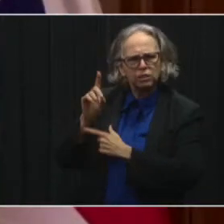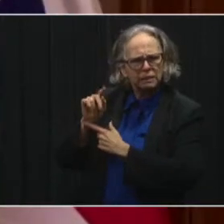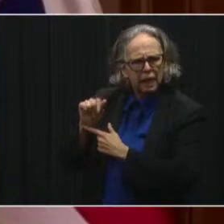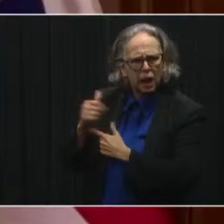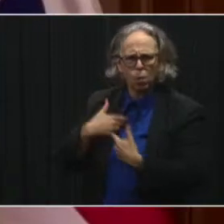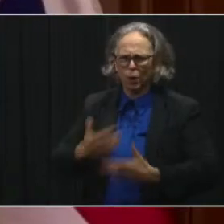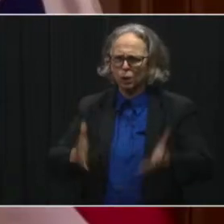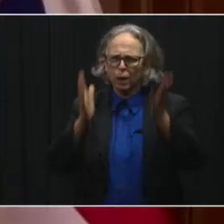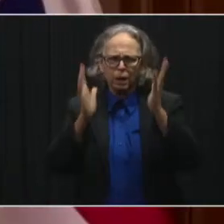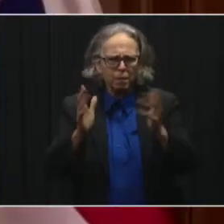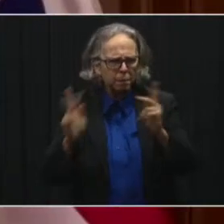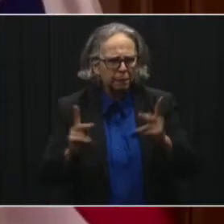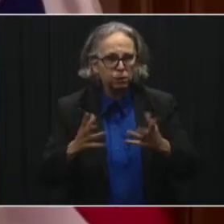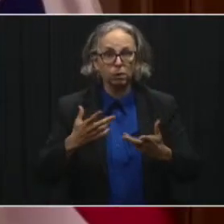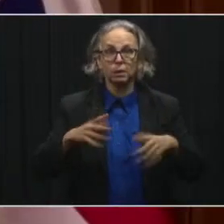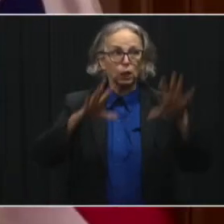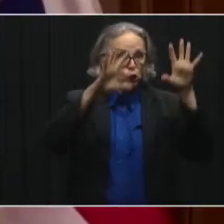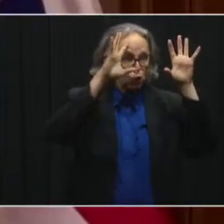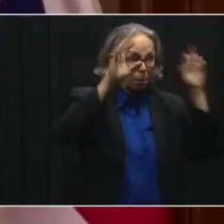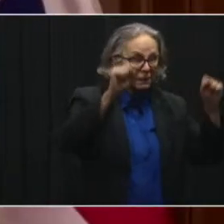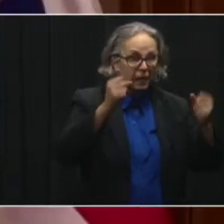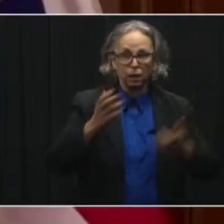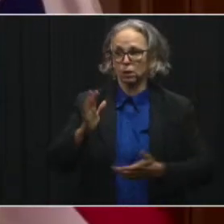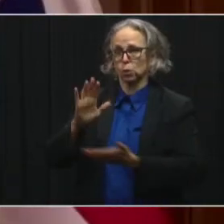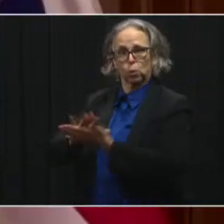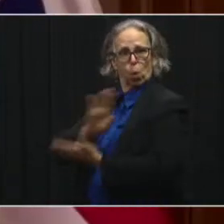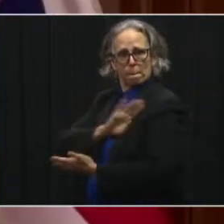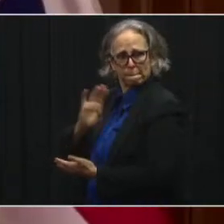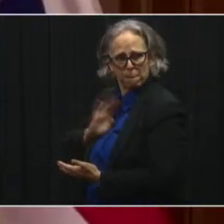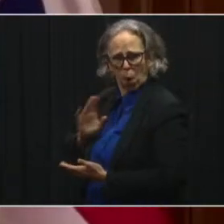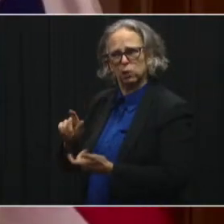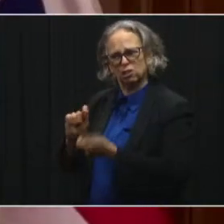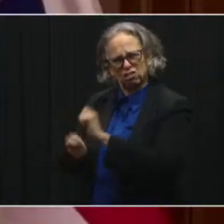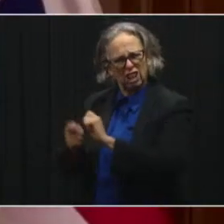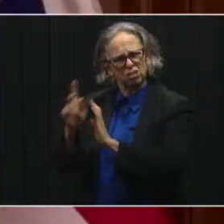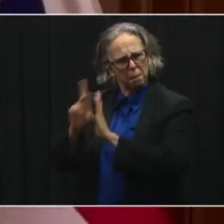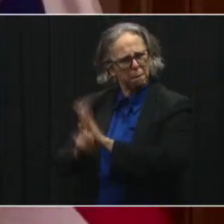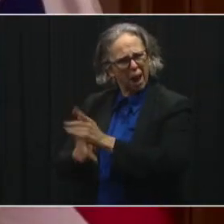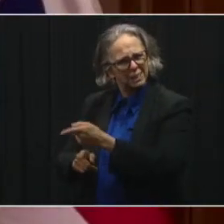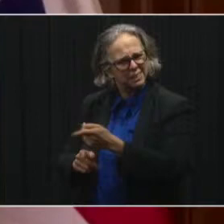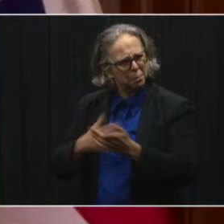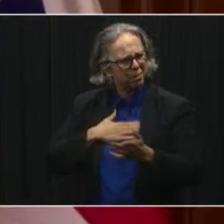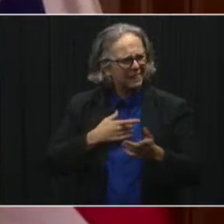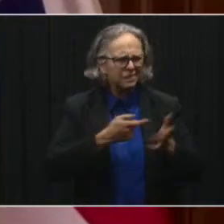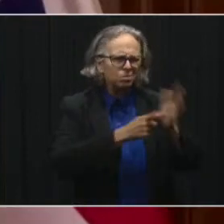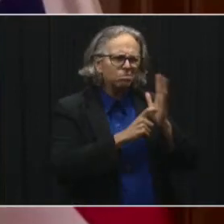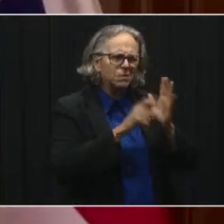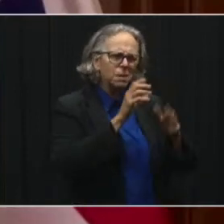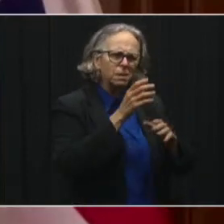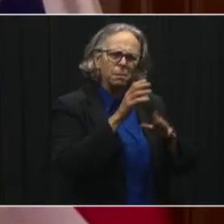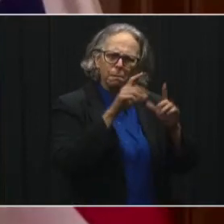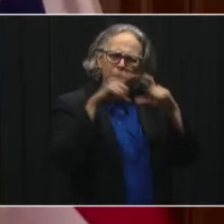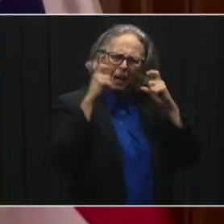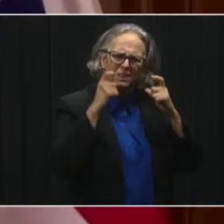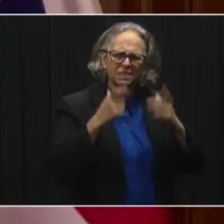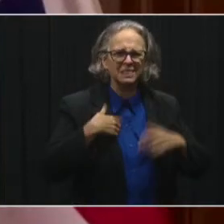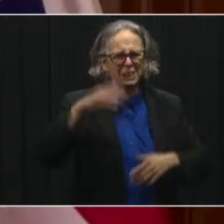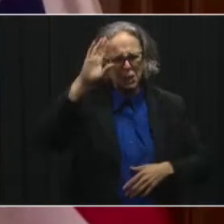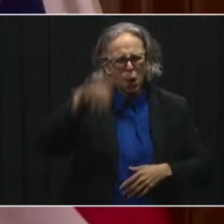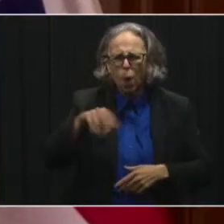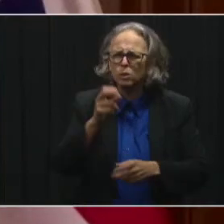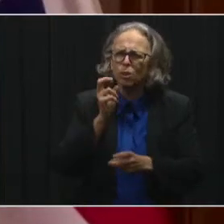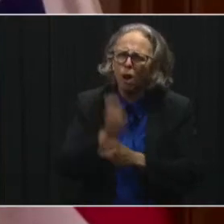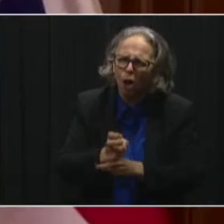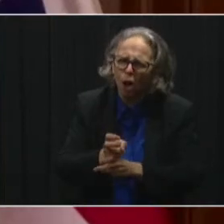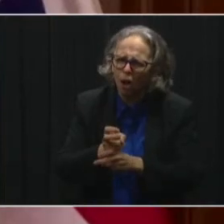superintendents, more of our school boards to put on a mask order. Look, I know it's difficult. I know there are people who oppose